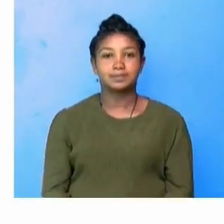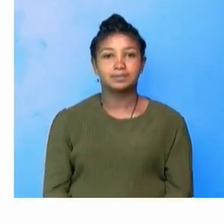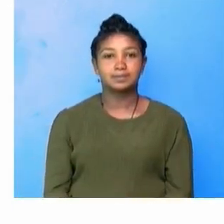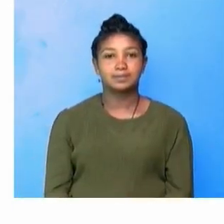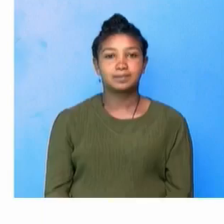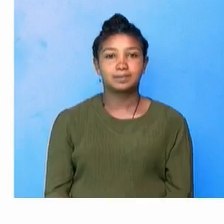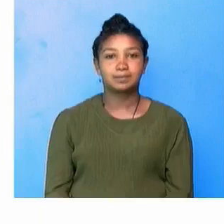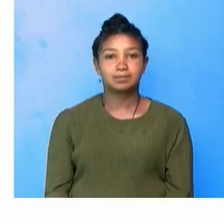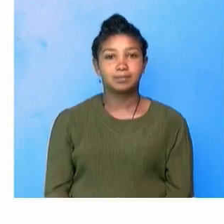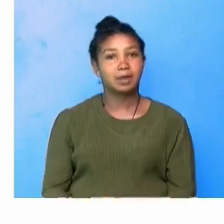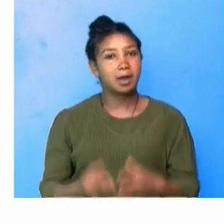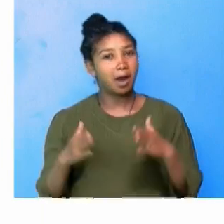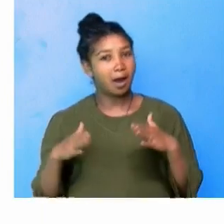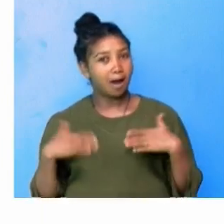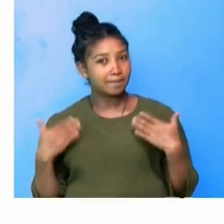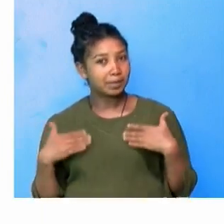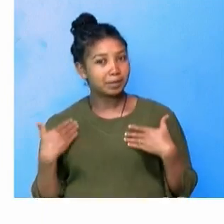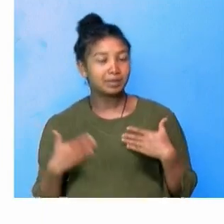glad,